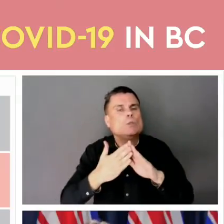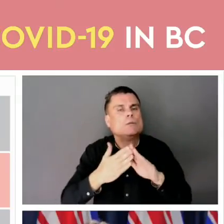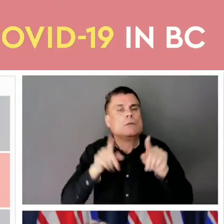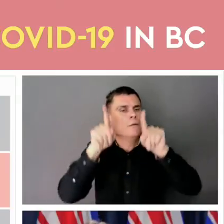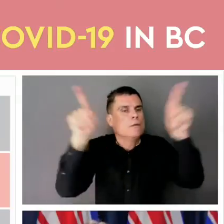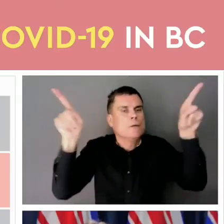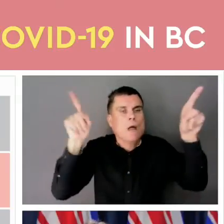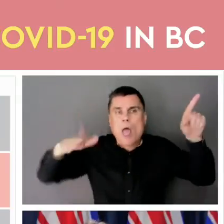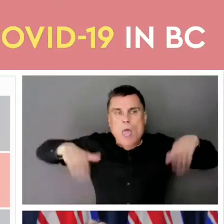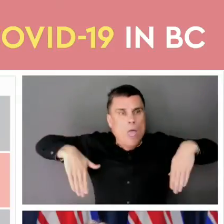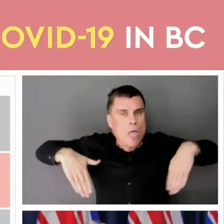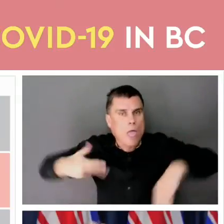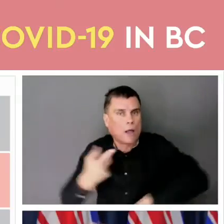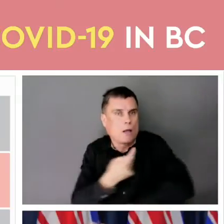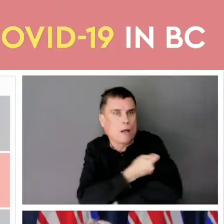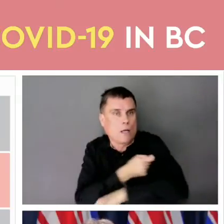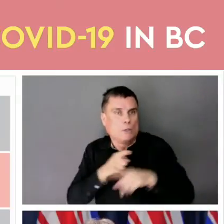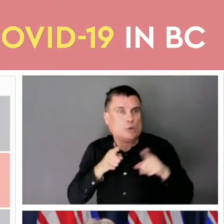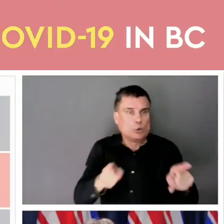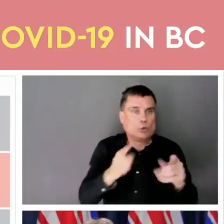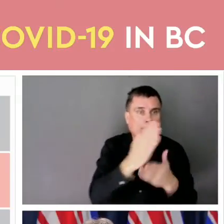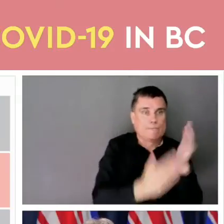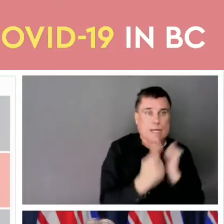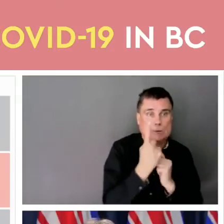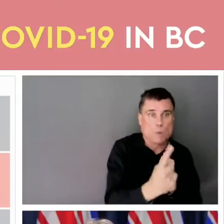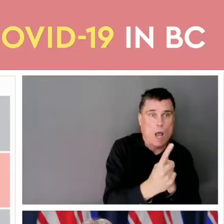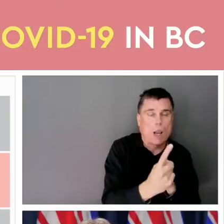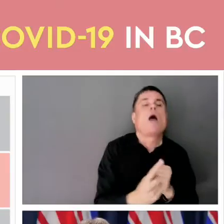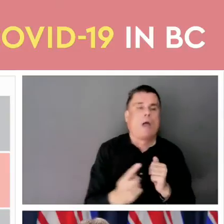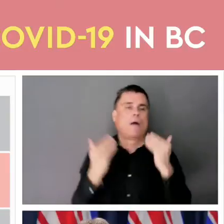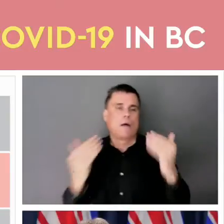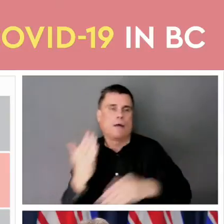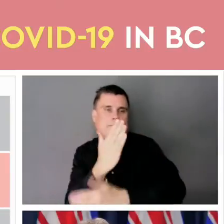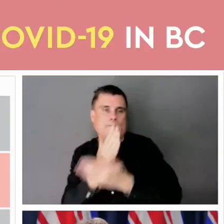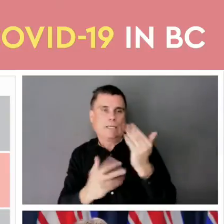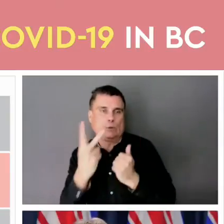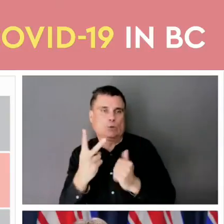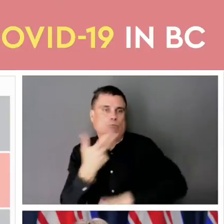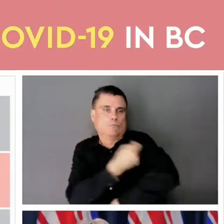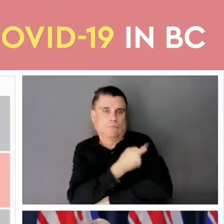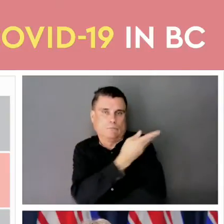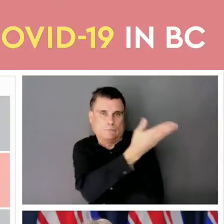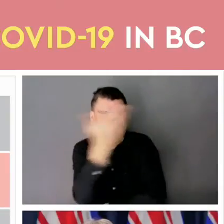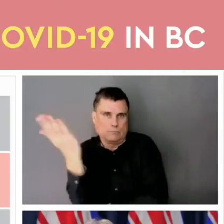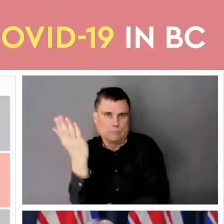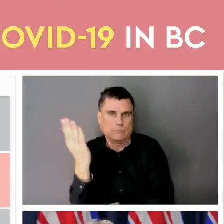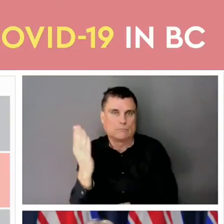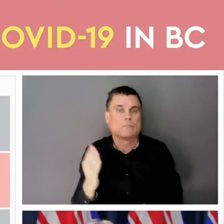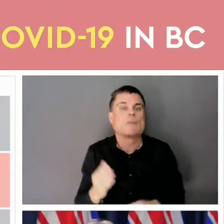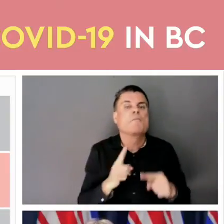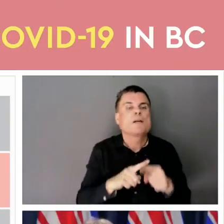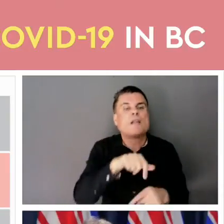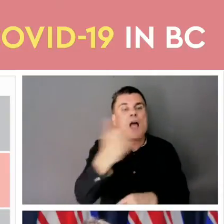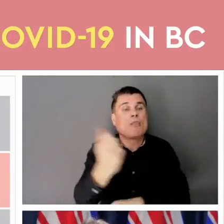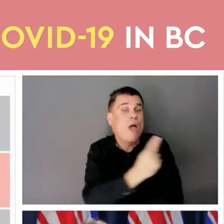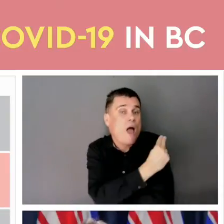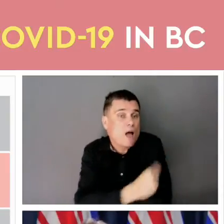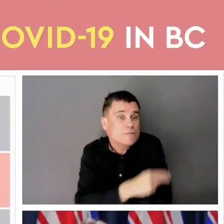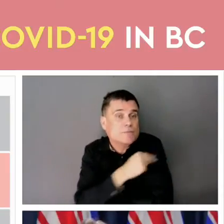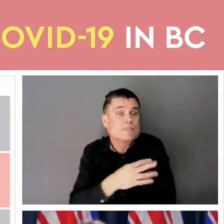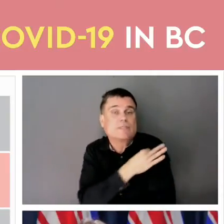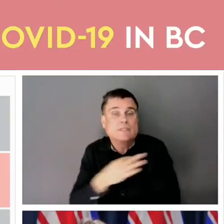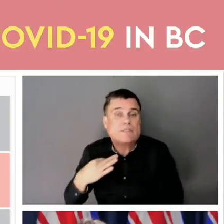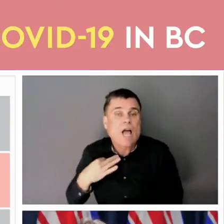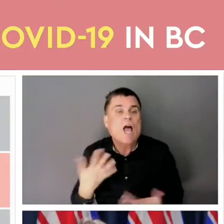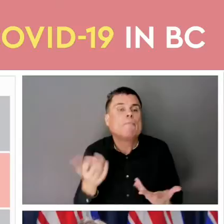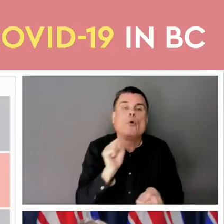remote. We will continue to immunize hospital staff that have been working in some of the lower risk